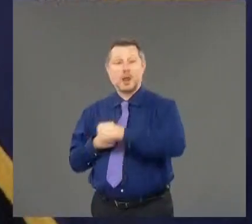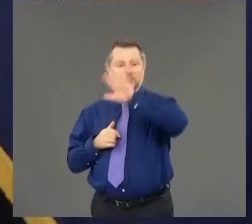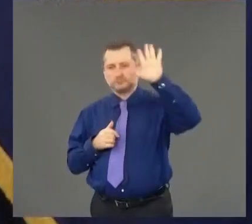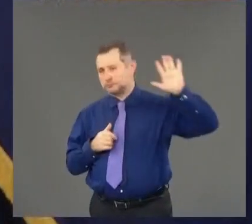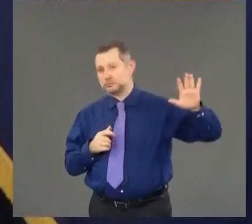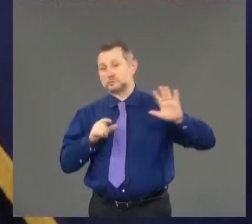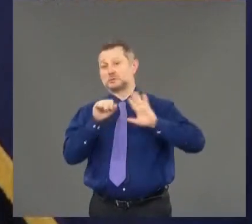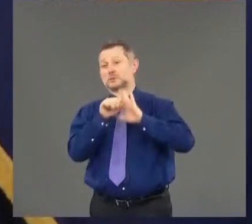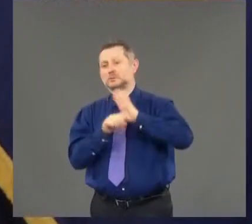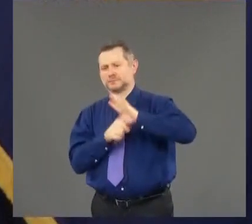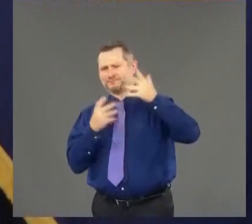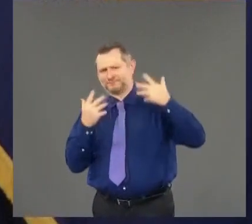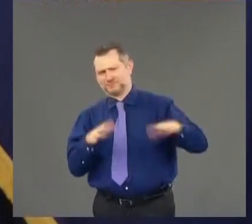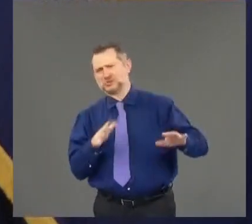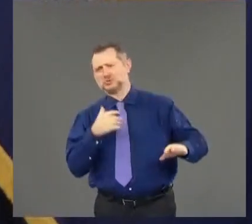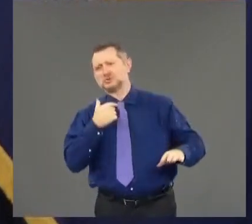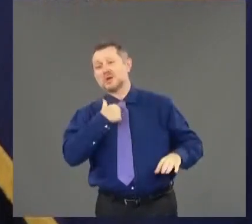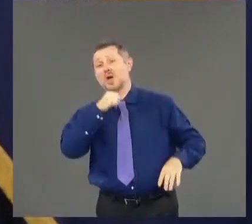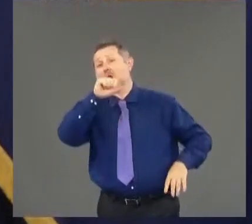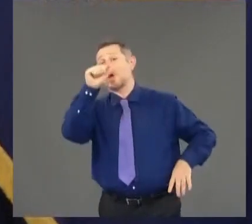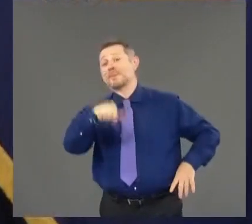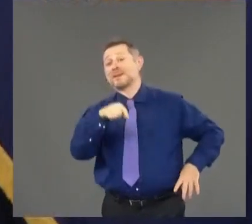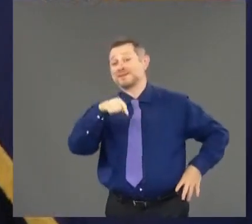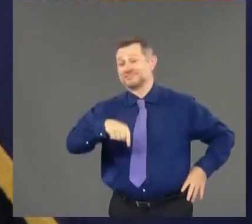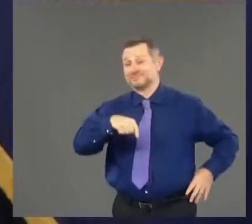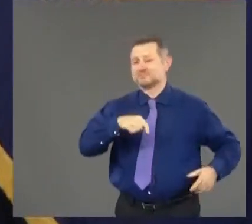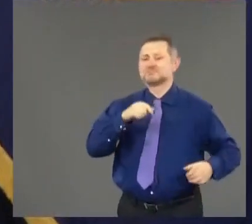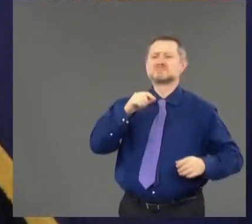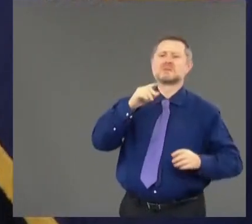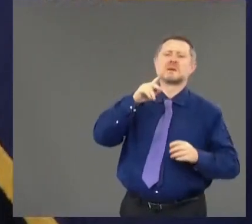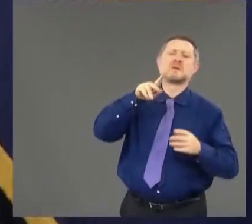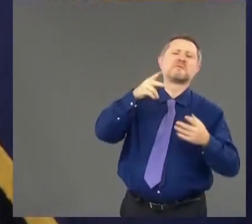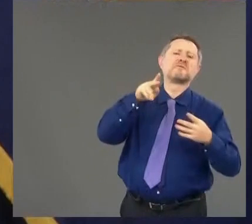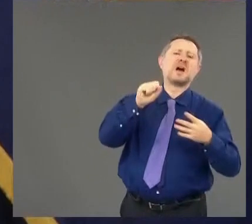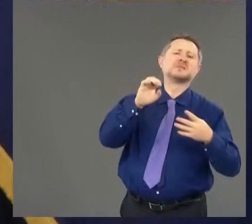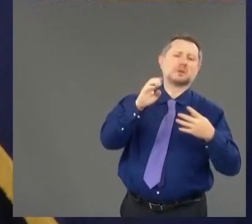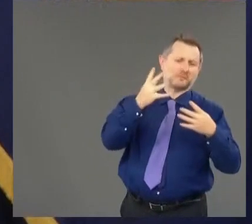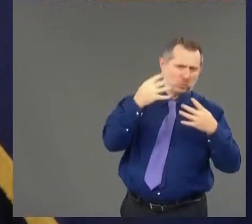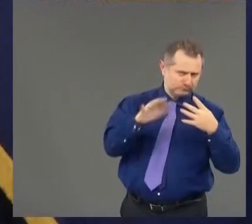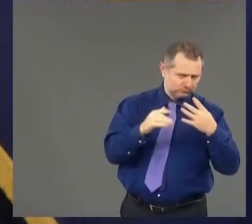did Capital Region, went to phase 4. Now, we have had